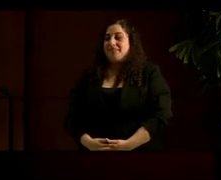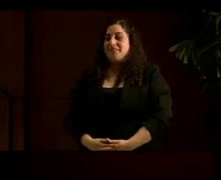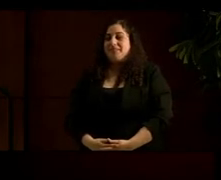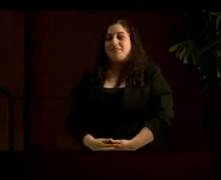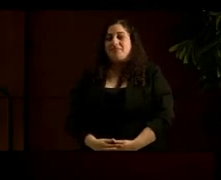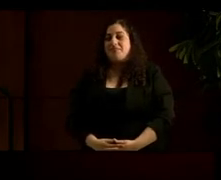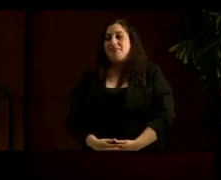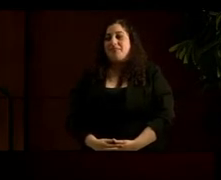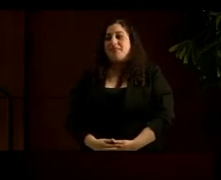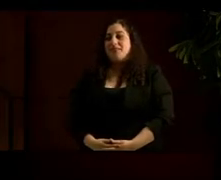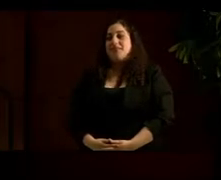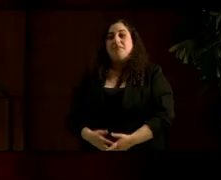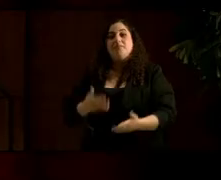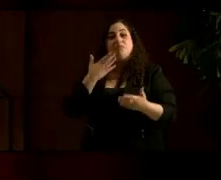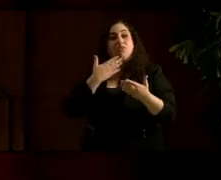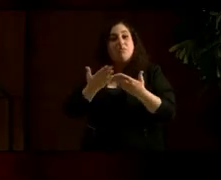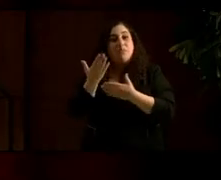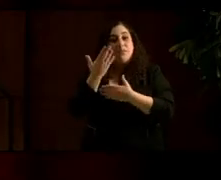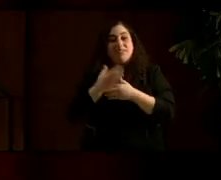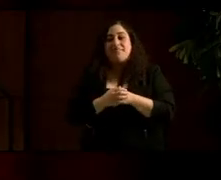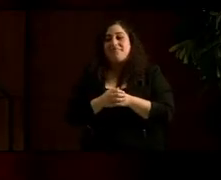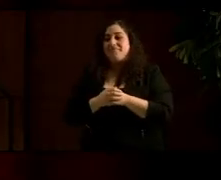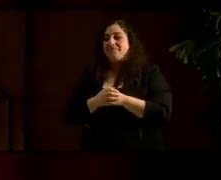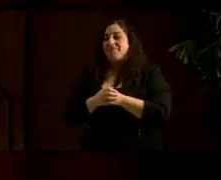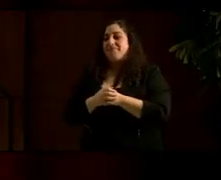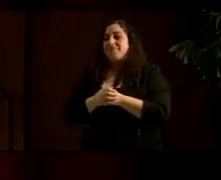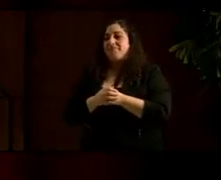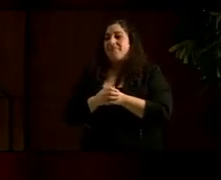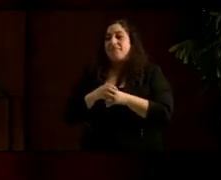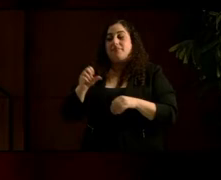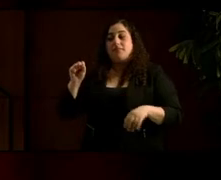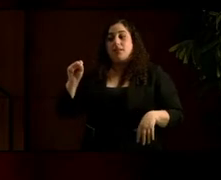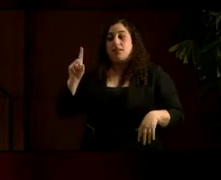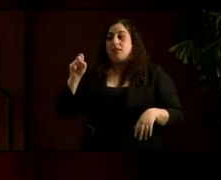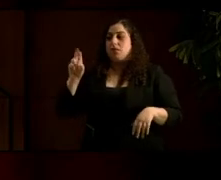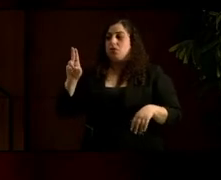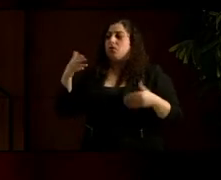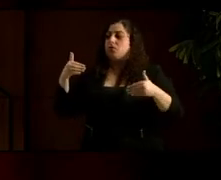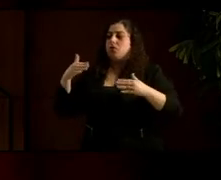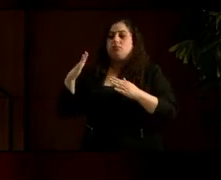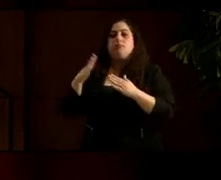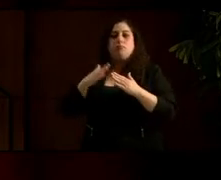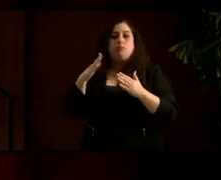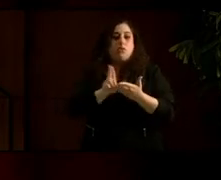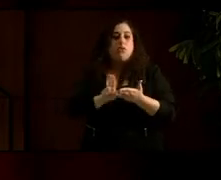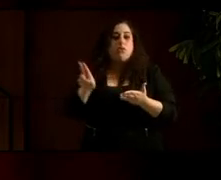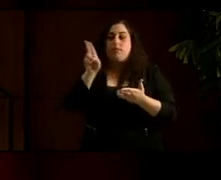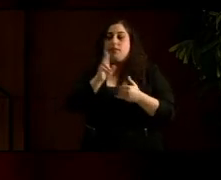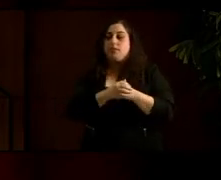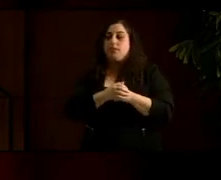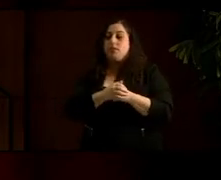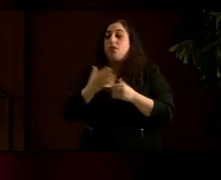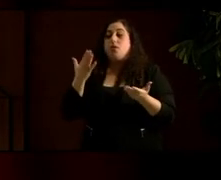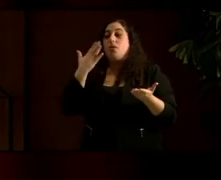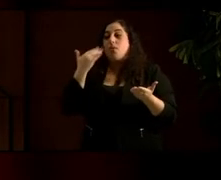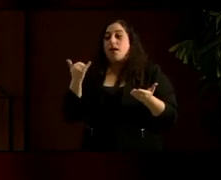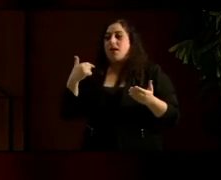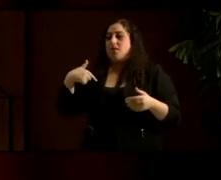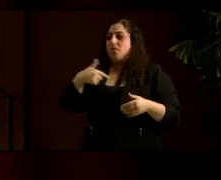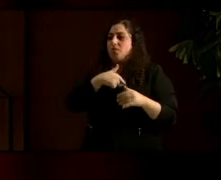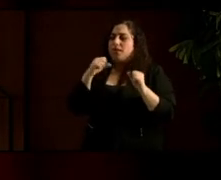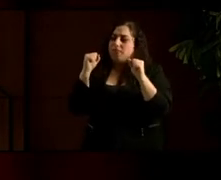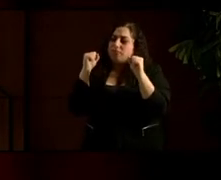Good morning. San Diego State University is a premier university in large part because of our incredible